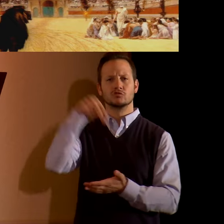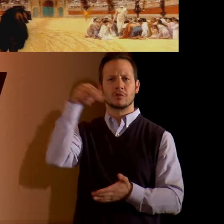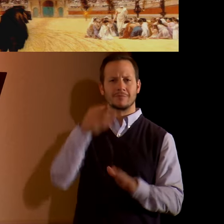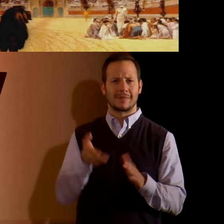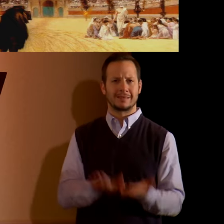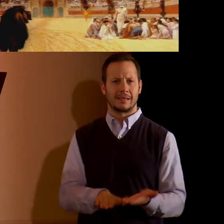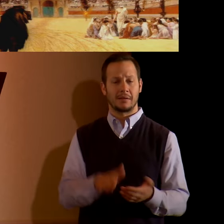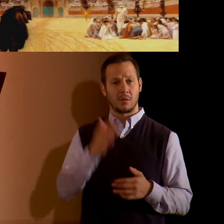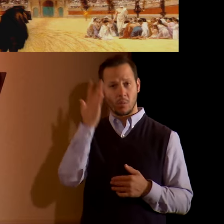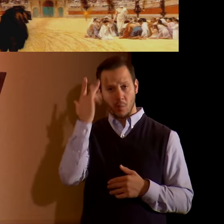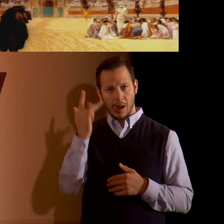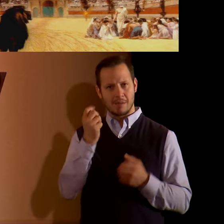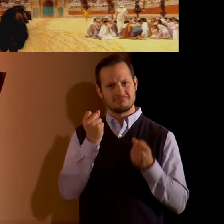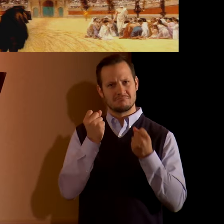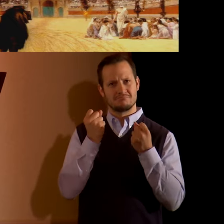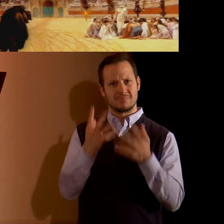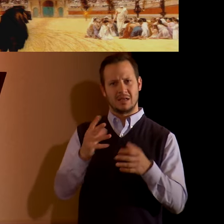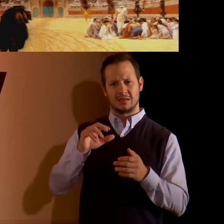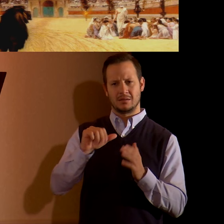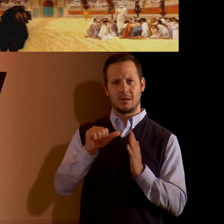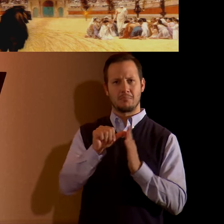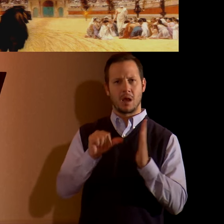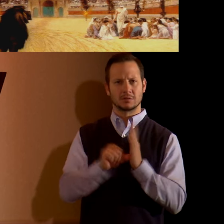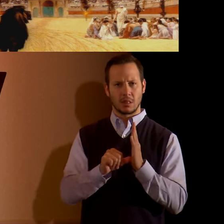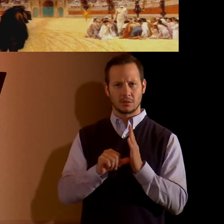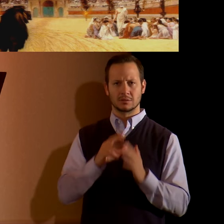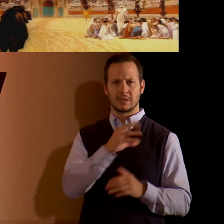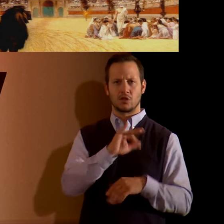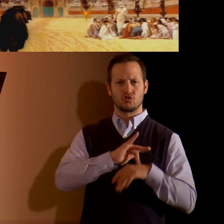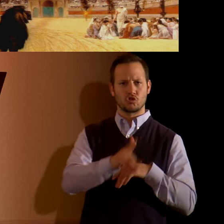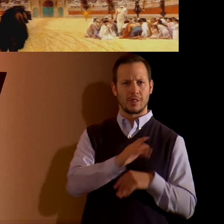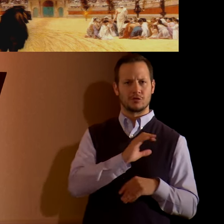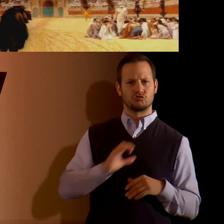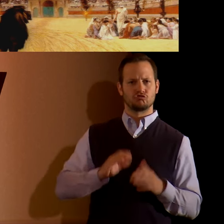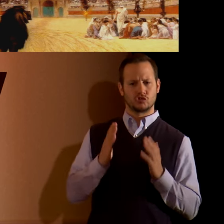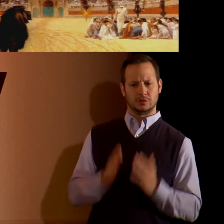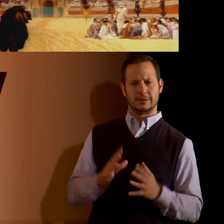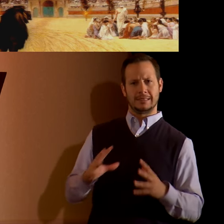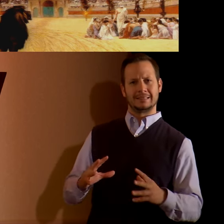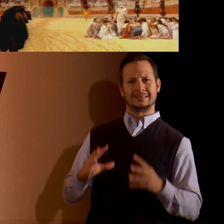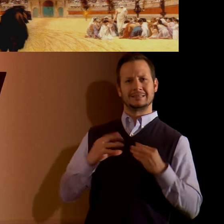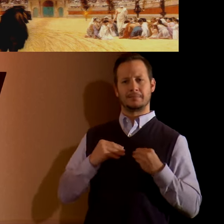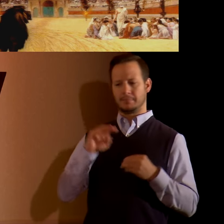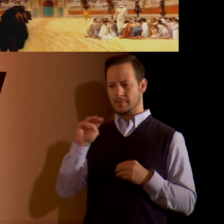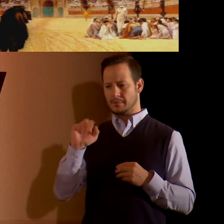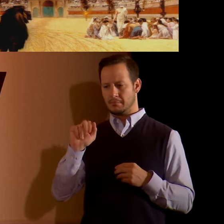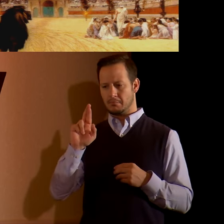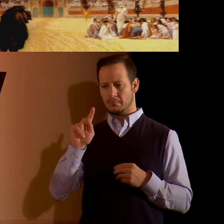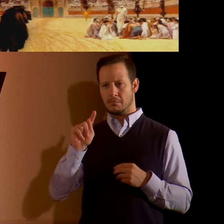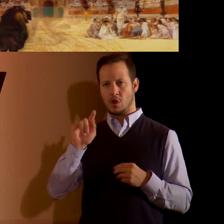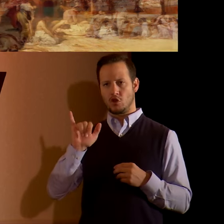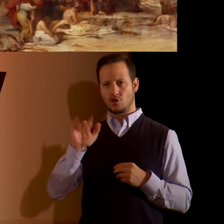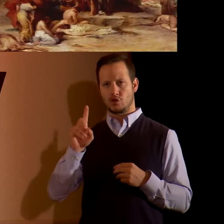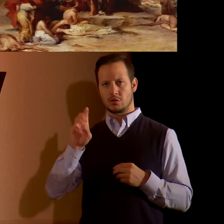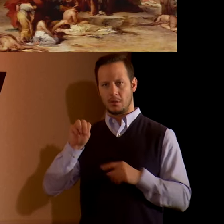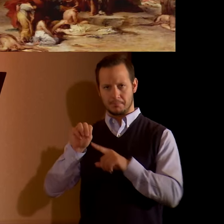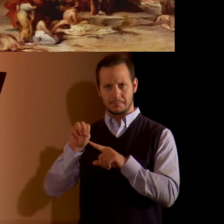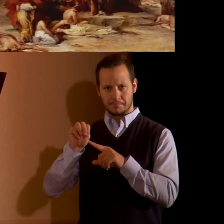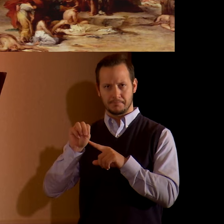on, because so many of the apostles and other early Christians accepted martyrdom rather than betray their